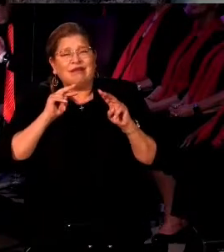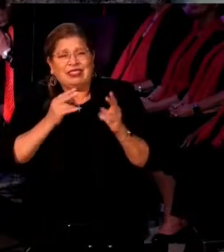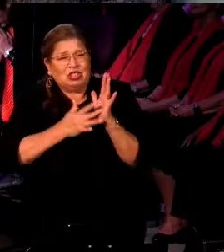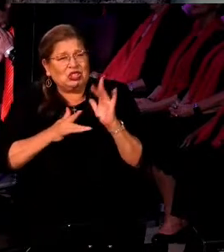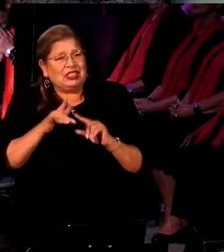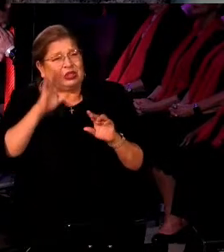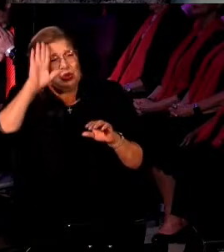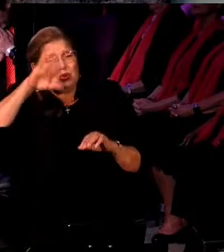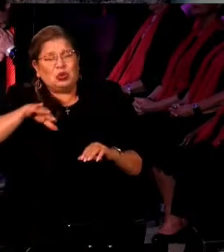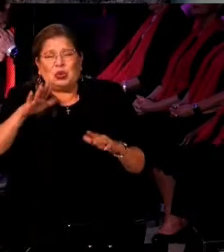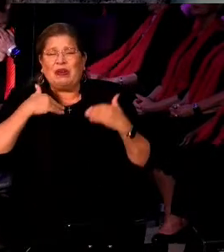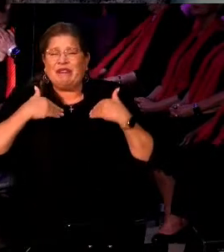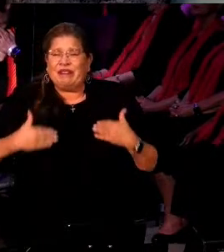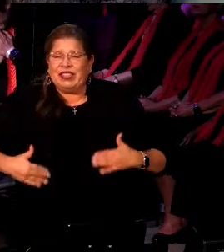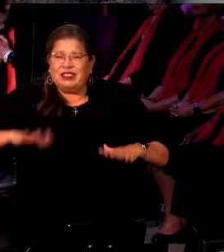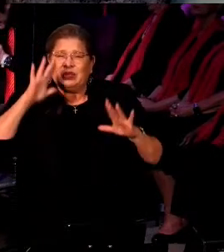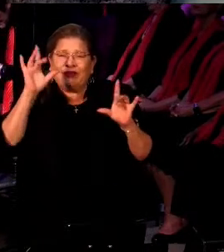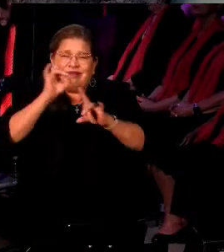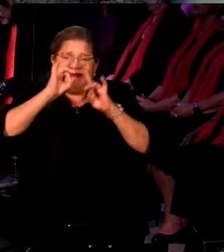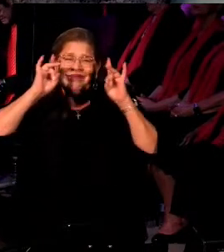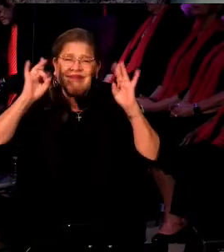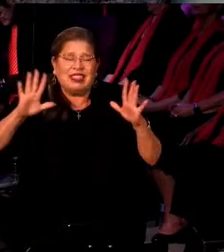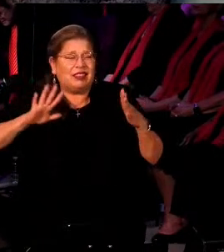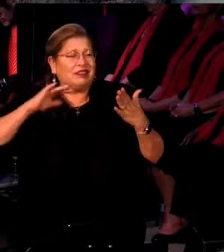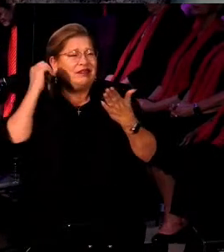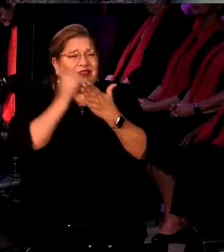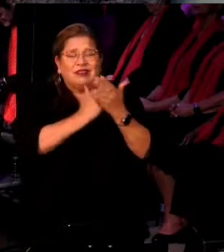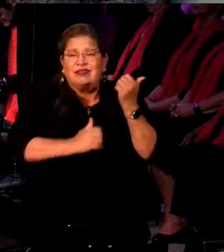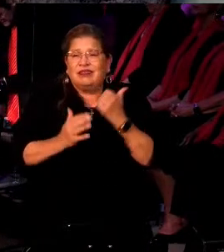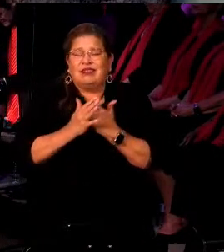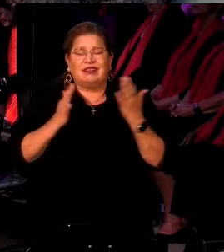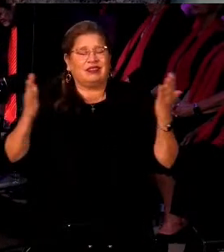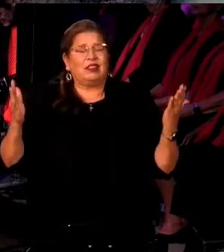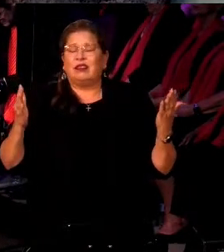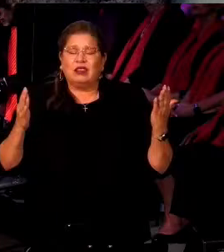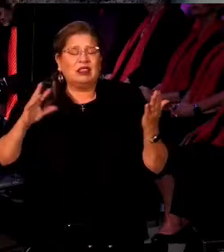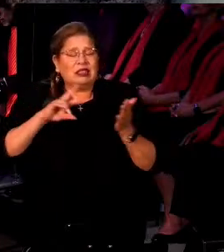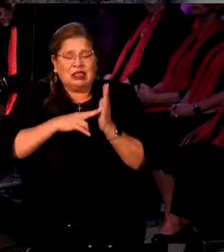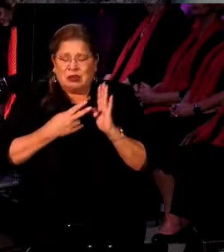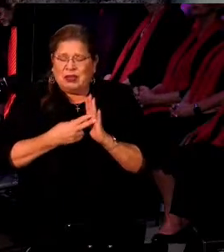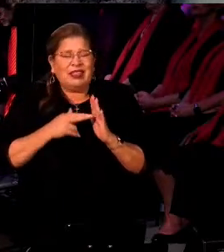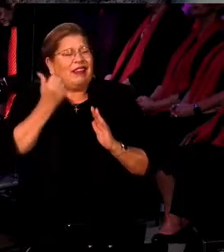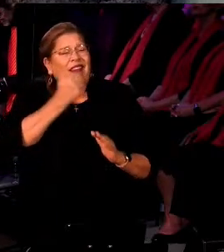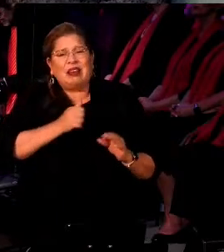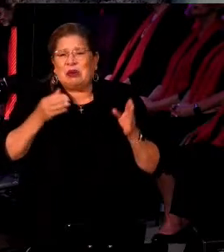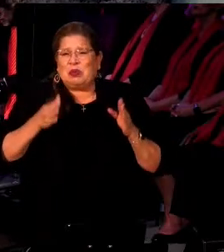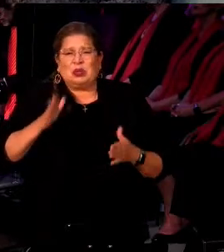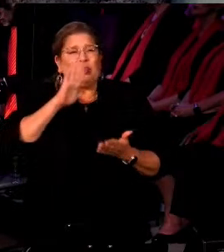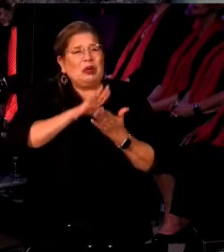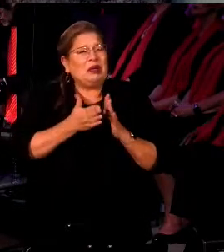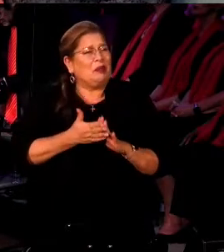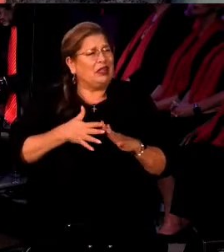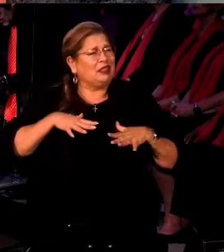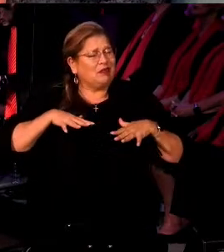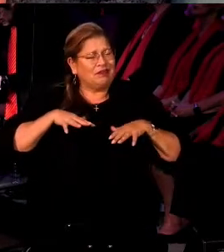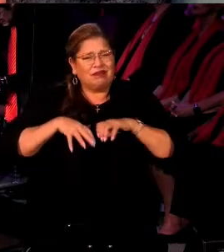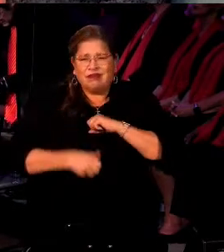pain of torture and death on a cross is enough to drive anyone into a deep state of